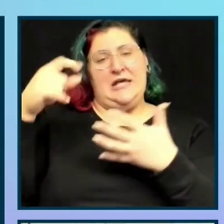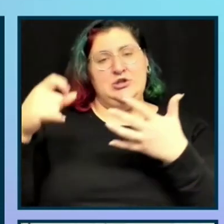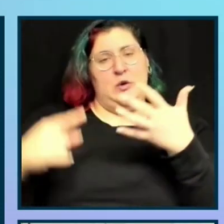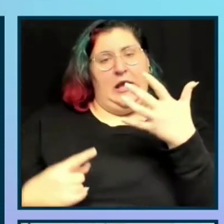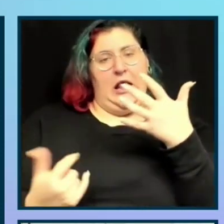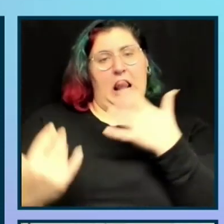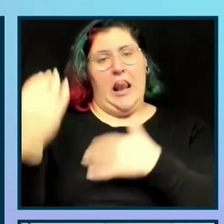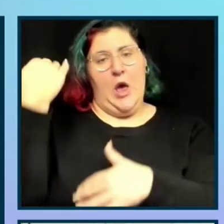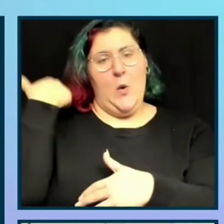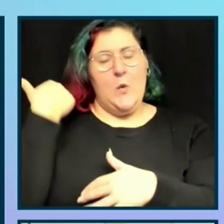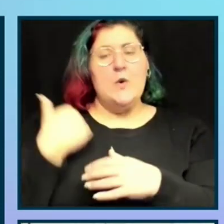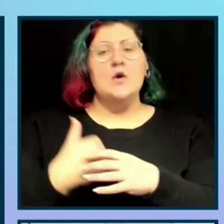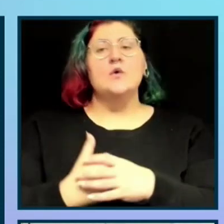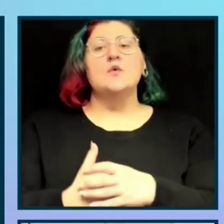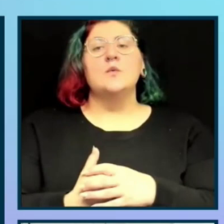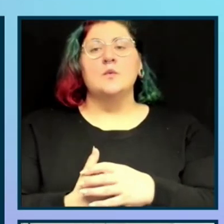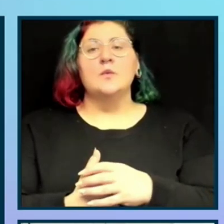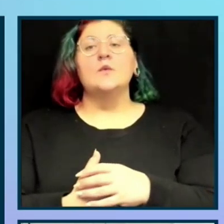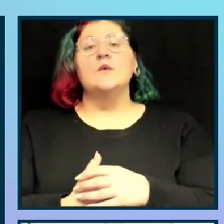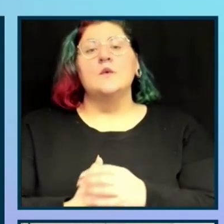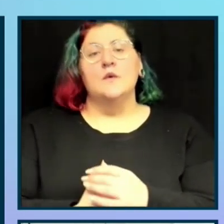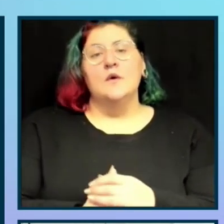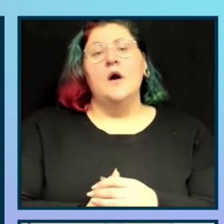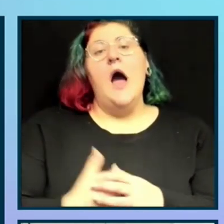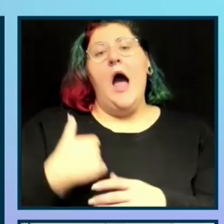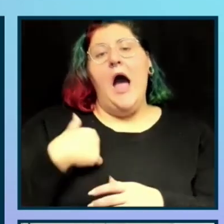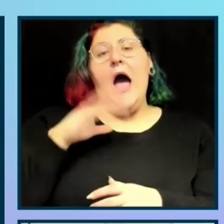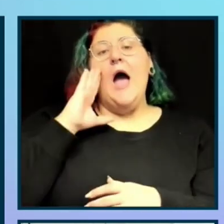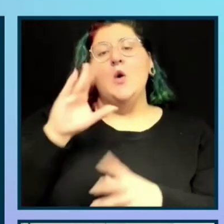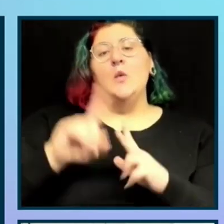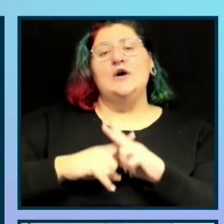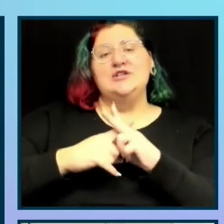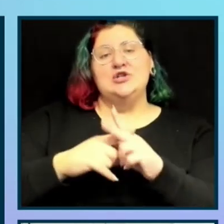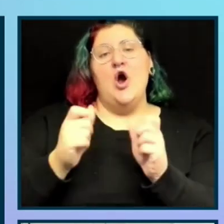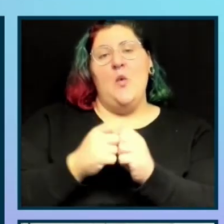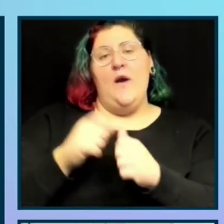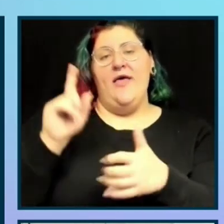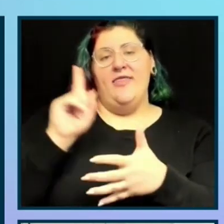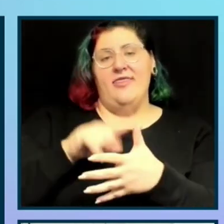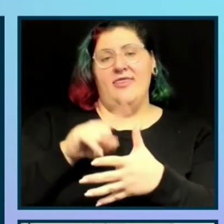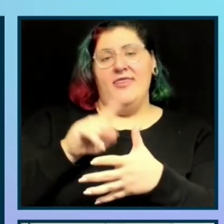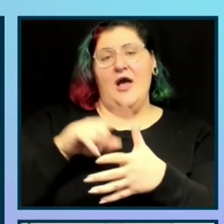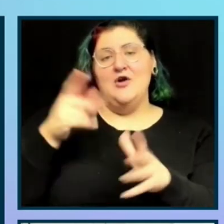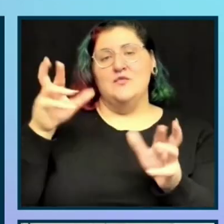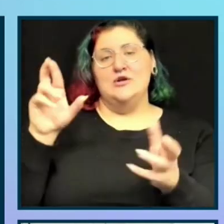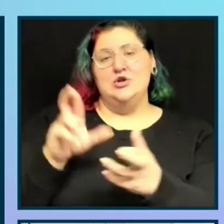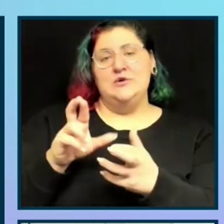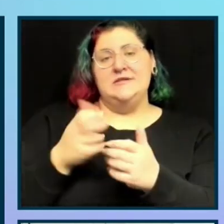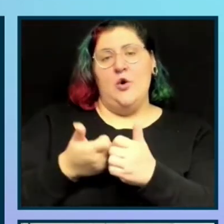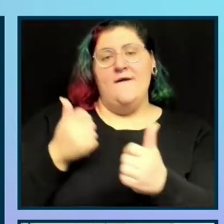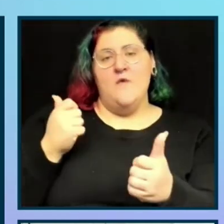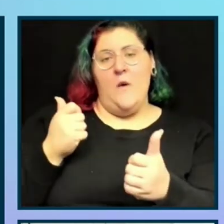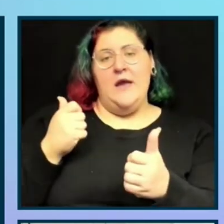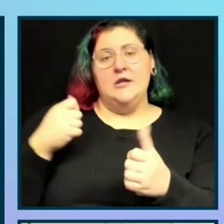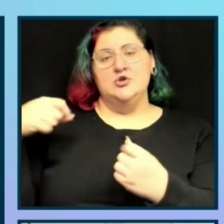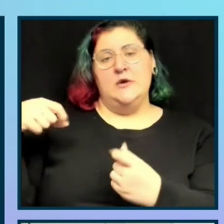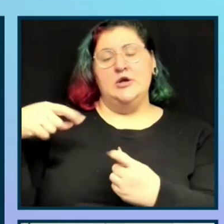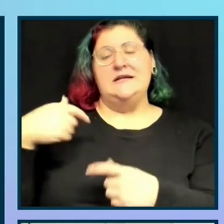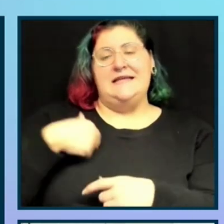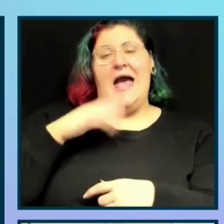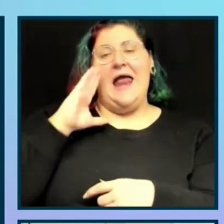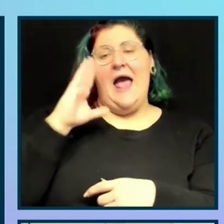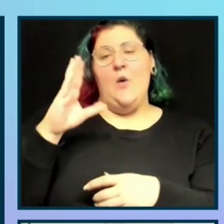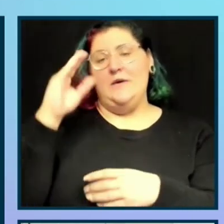So I'll start with reduce or avoid triggers, and I will actually get to share kind of how this entire